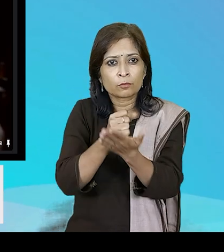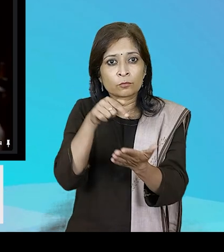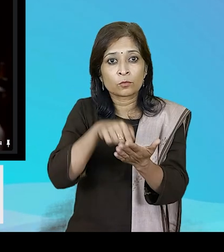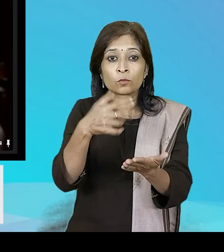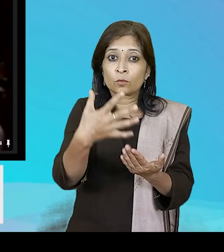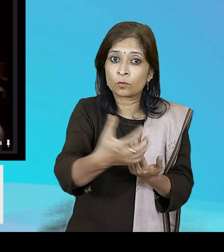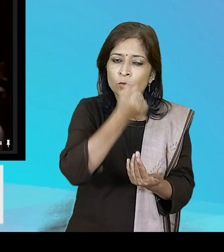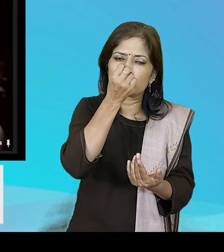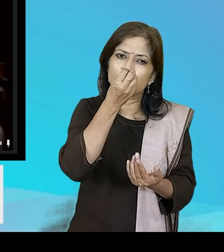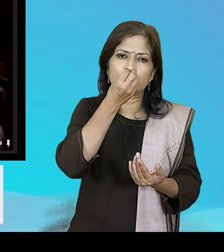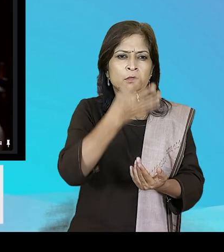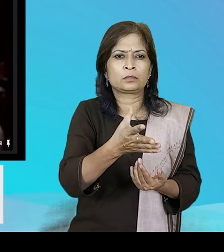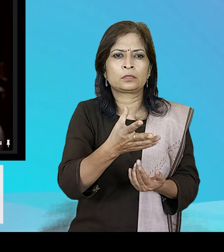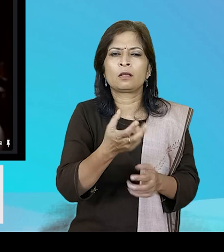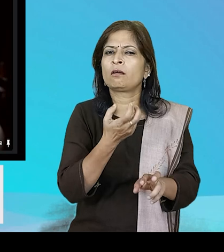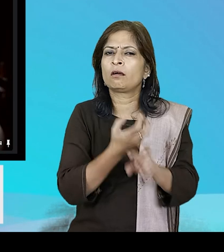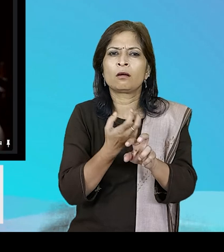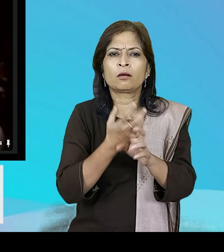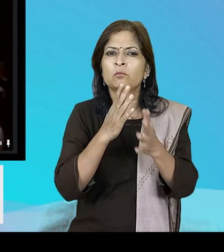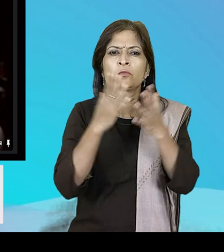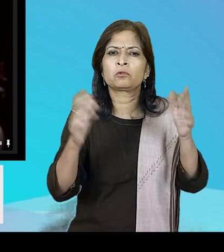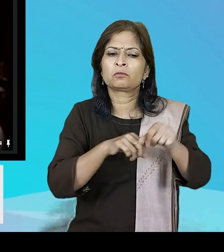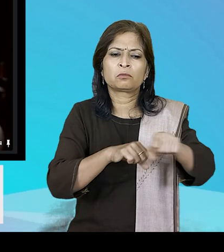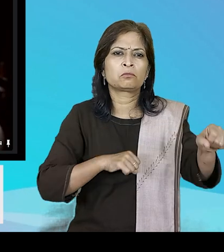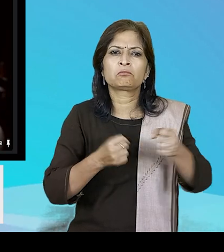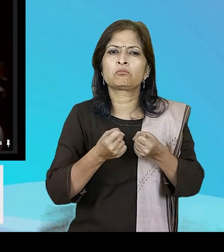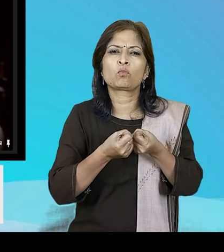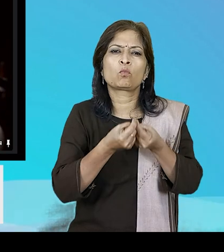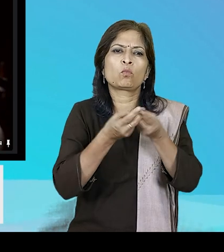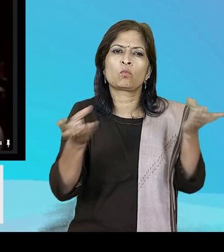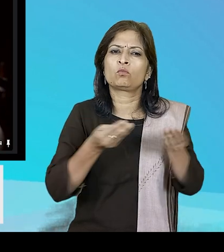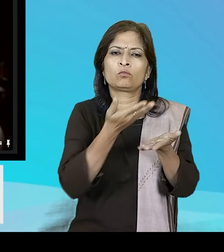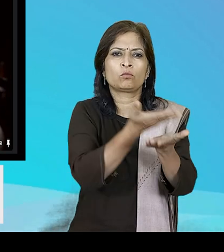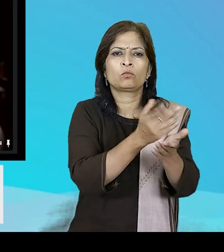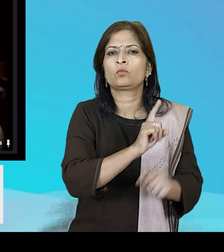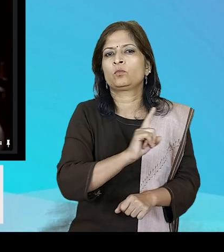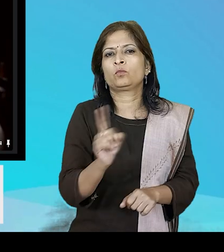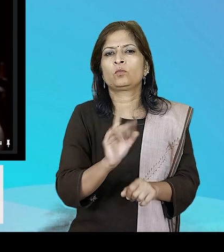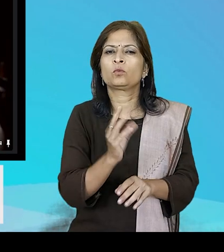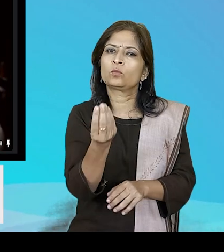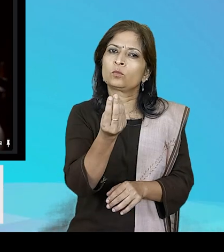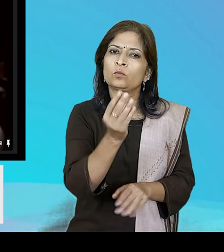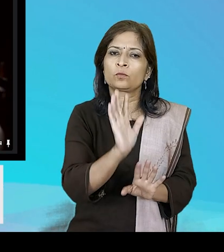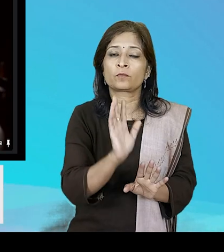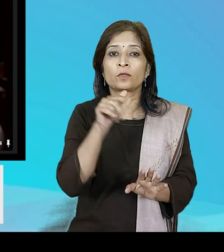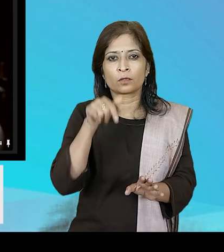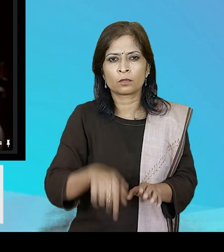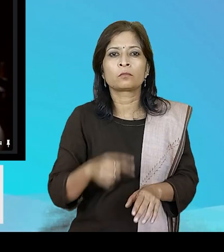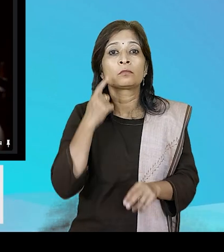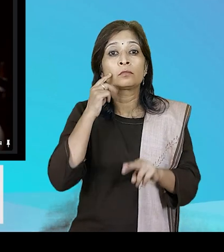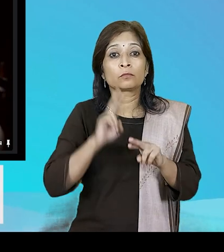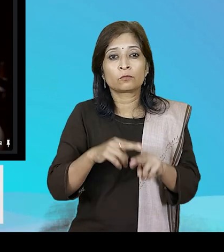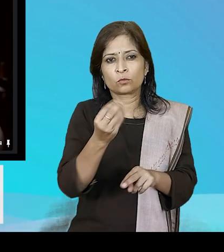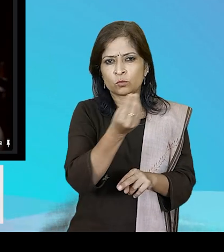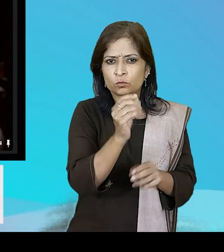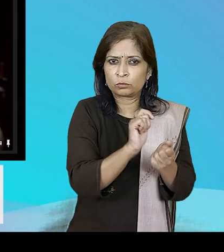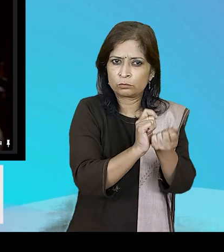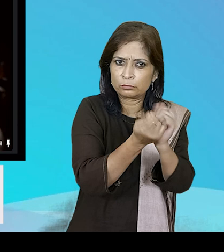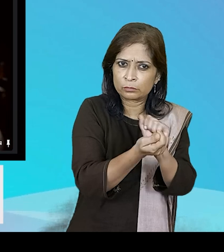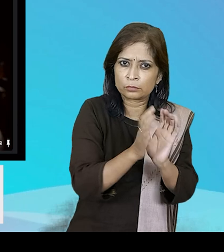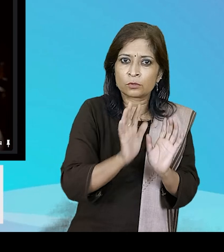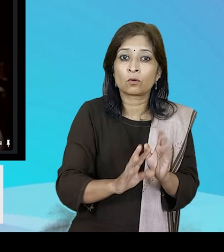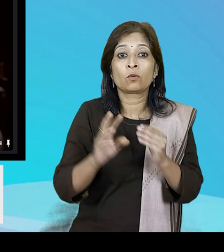passport, it is extremely easy. There is not a lot of documentation required. In case there are some changes or